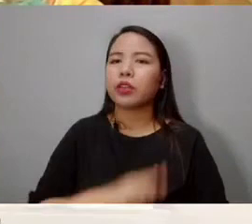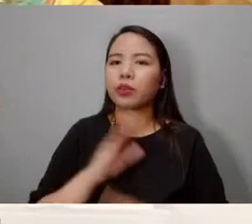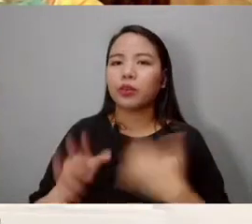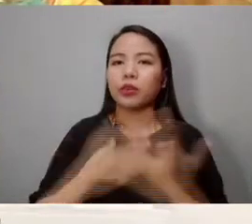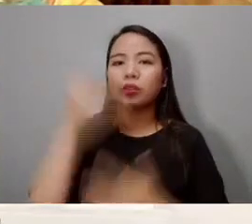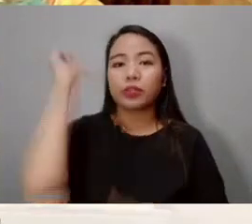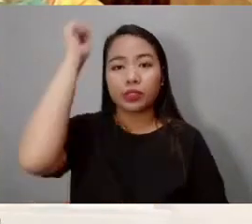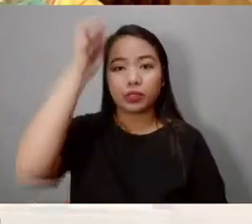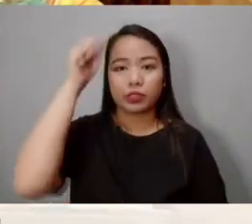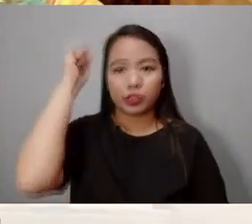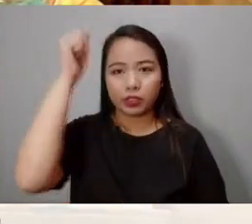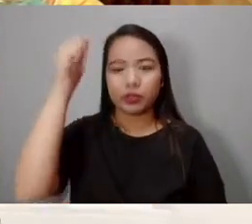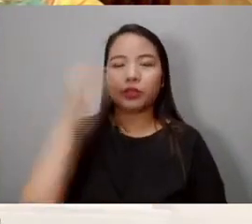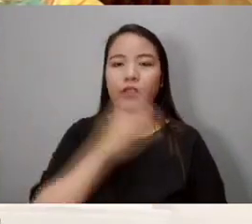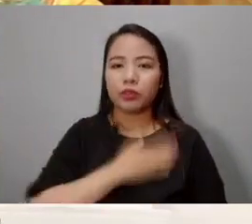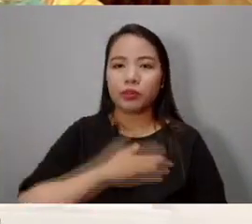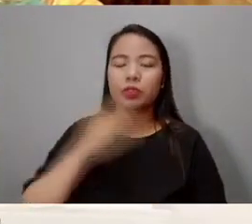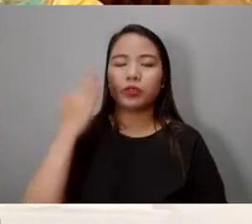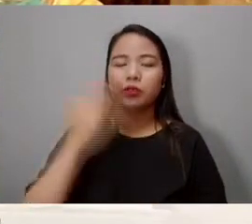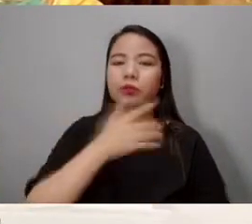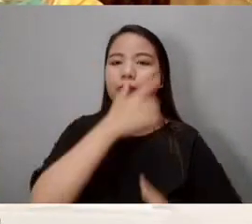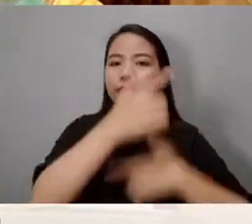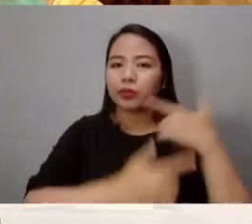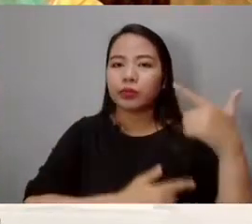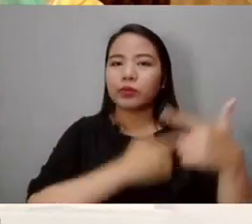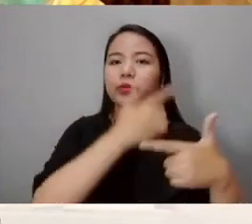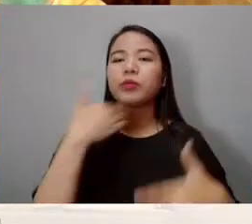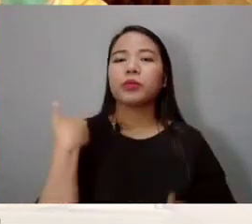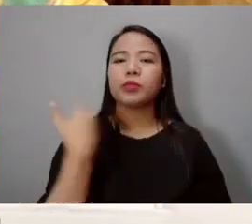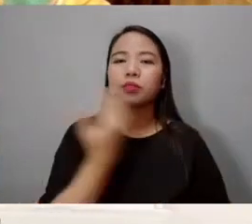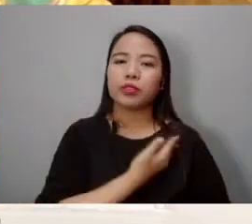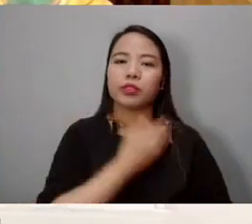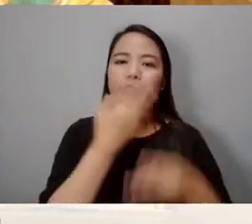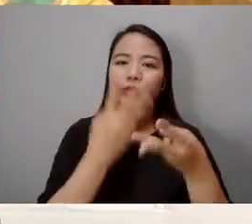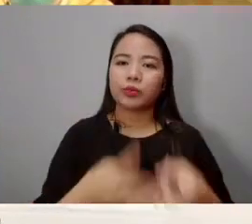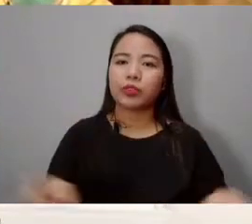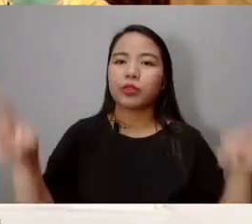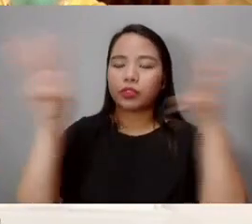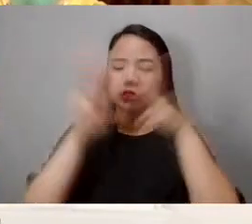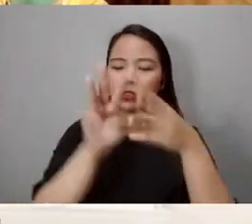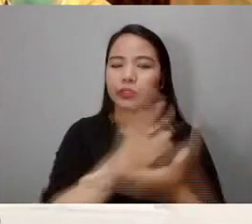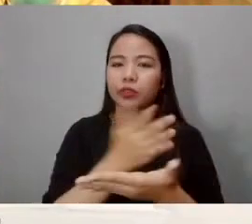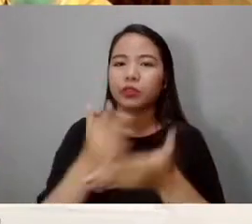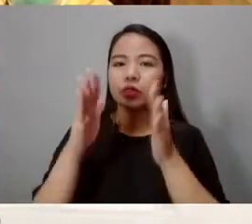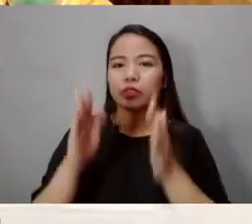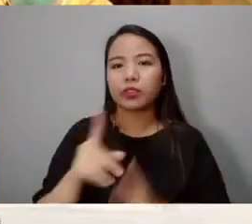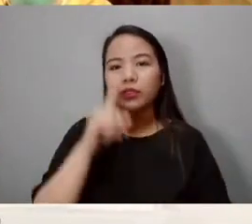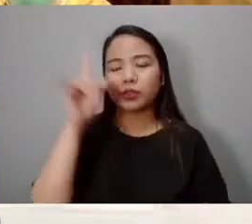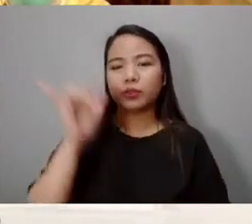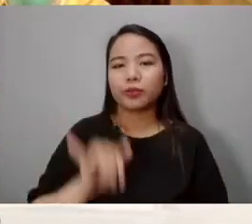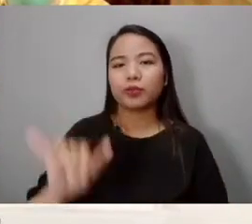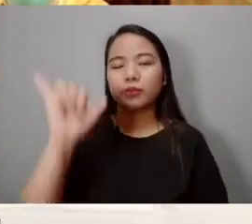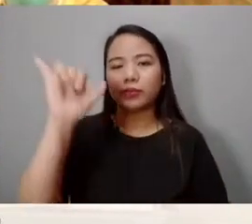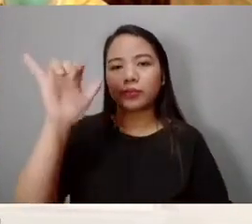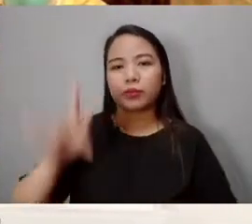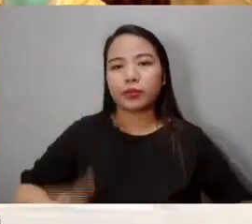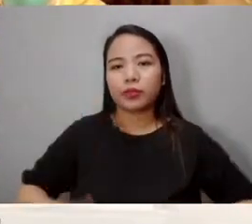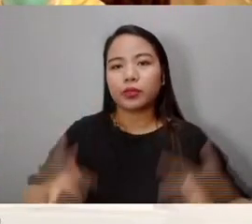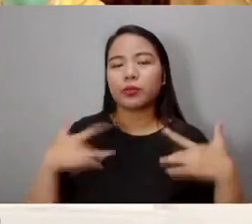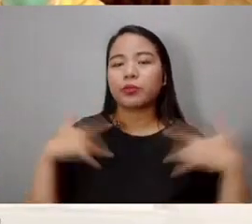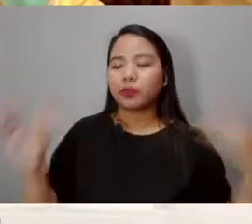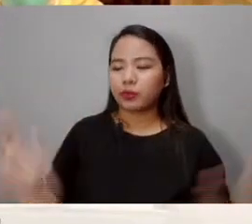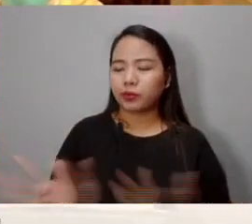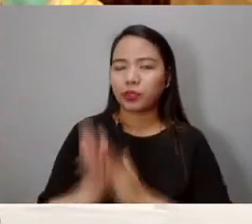you throughout the ages, we may merit to be co-heirs to eternal life and may praise